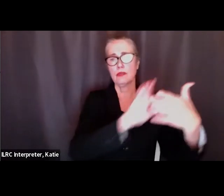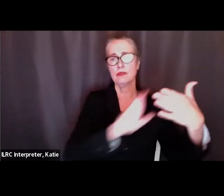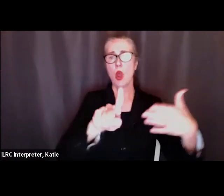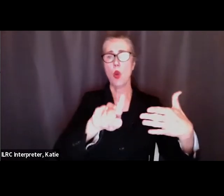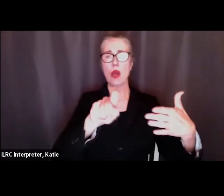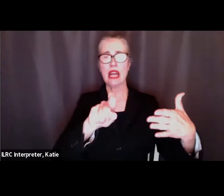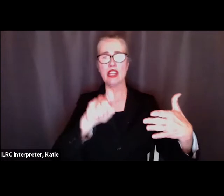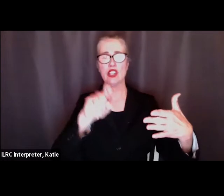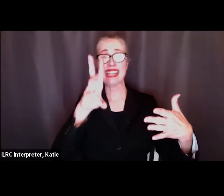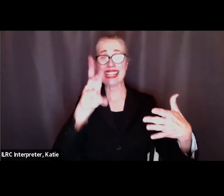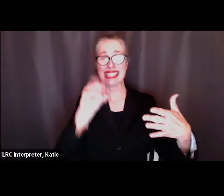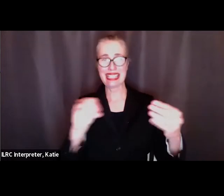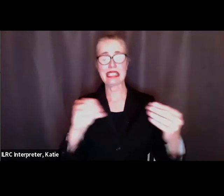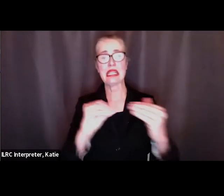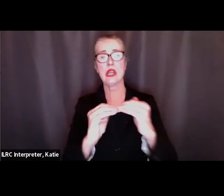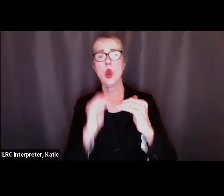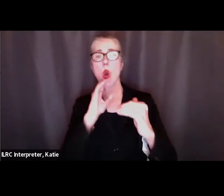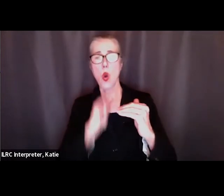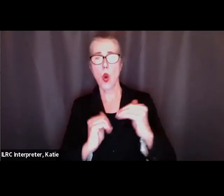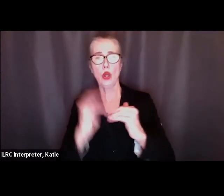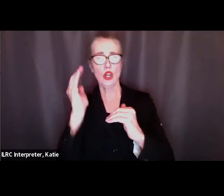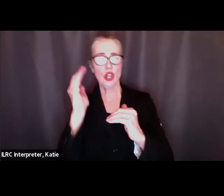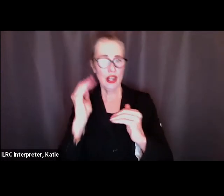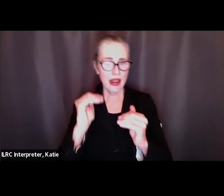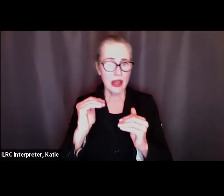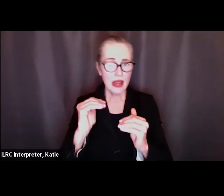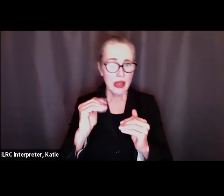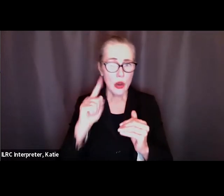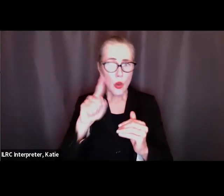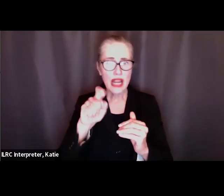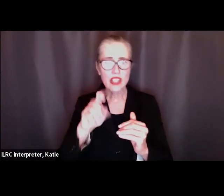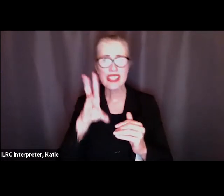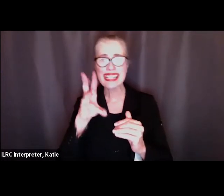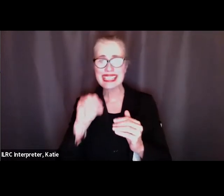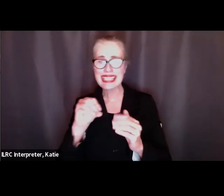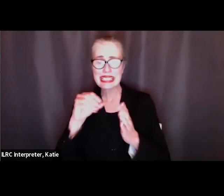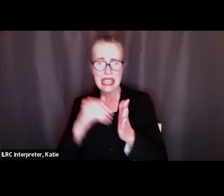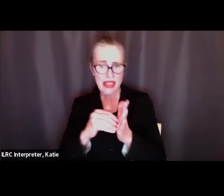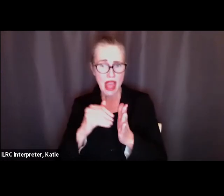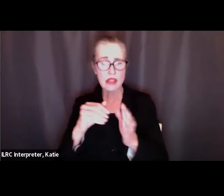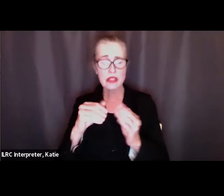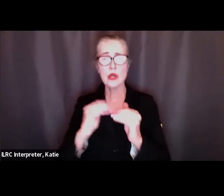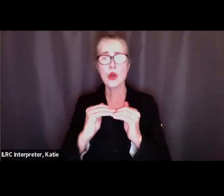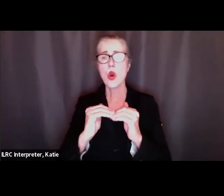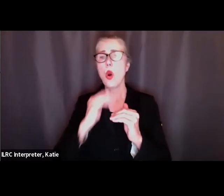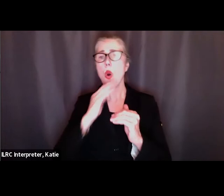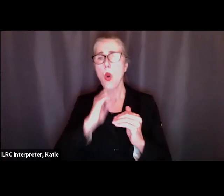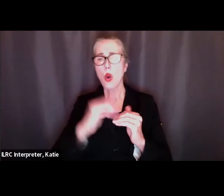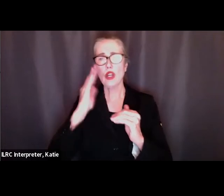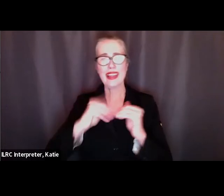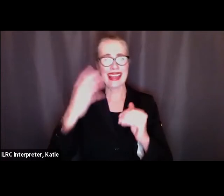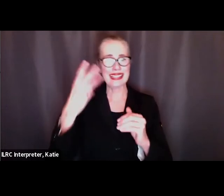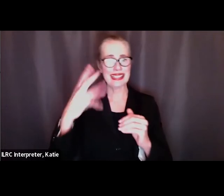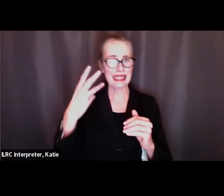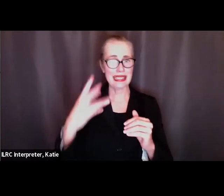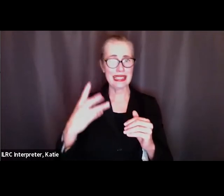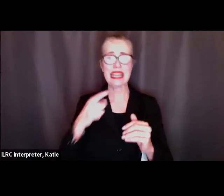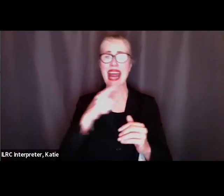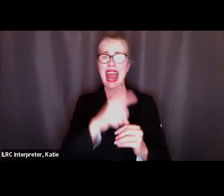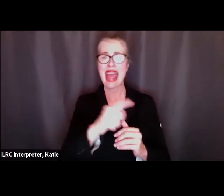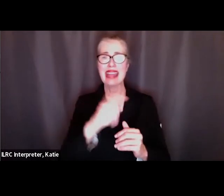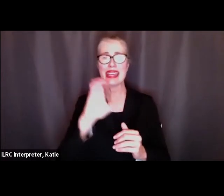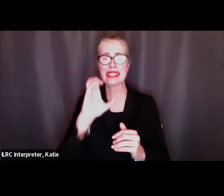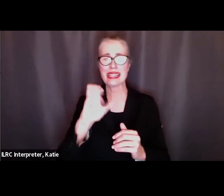18. and next slide and then the other data point we use is cmap for citizen voting age